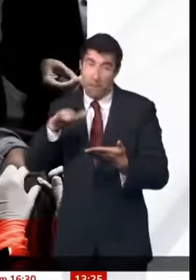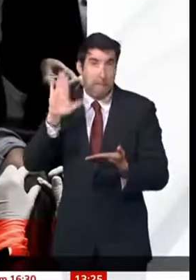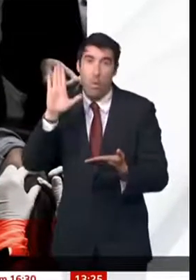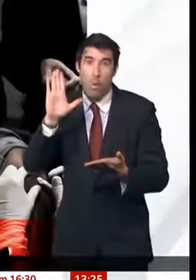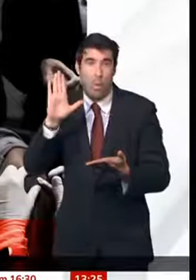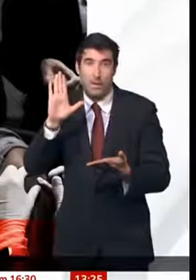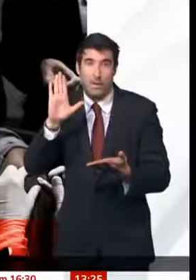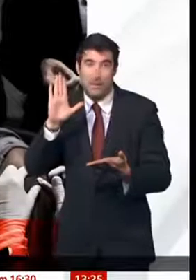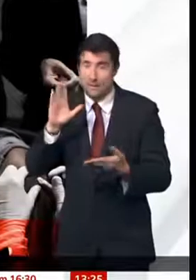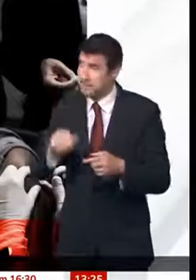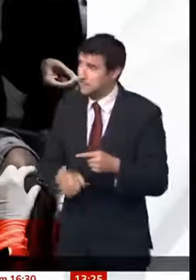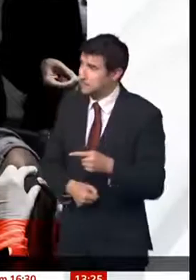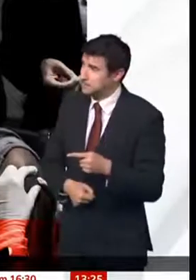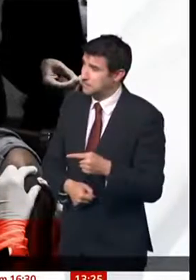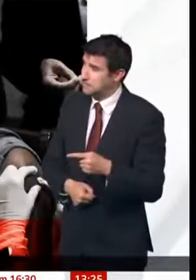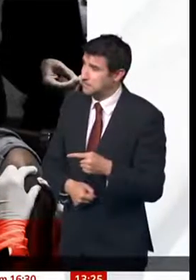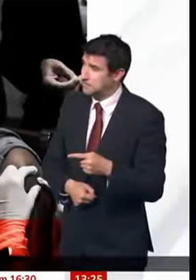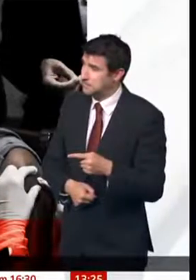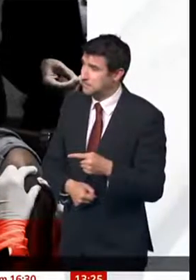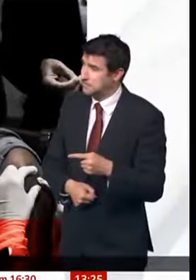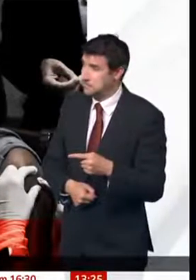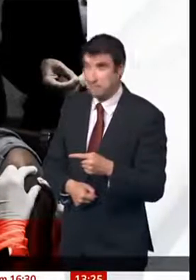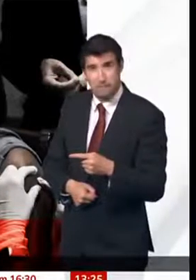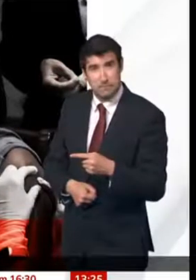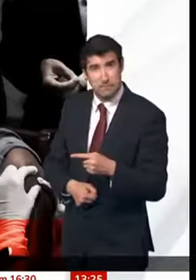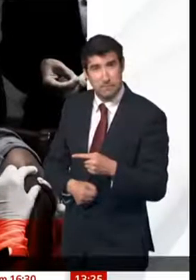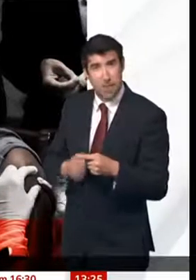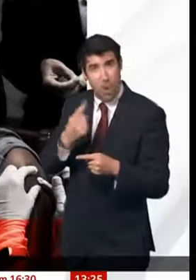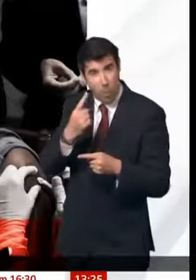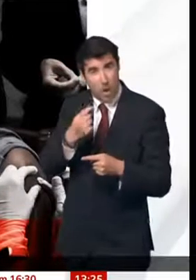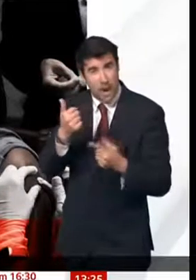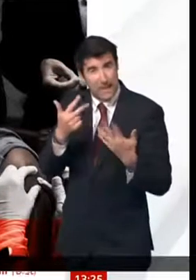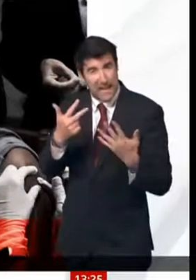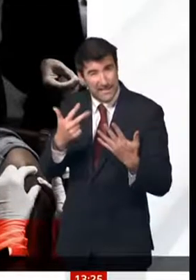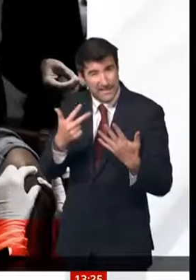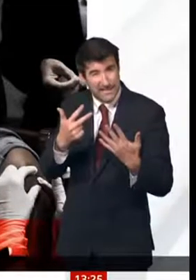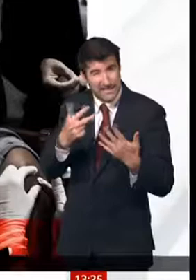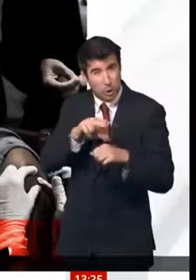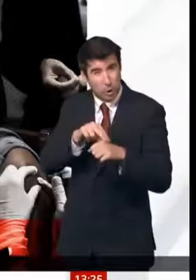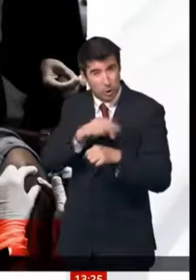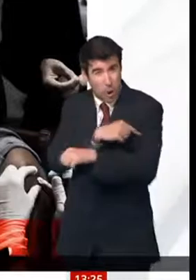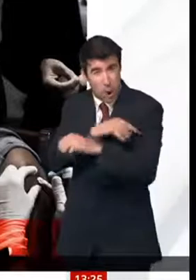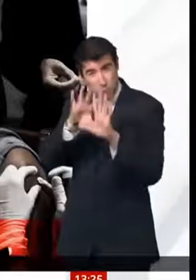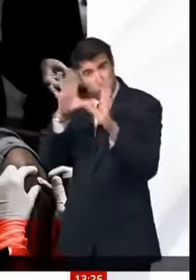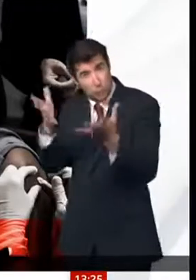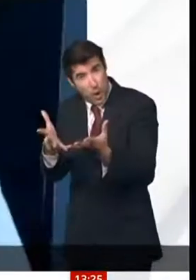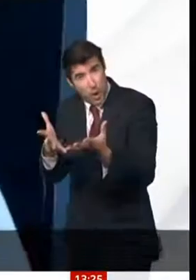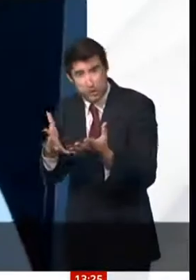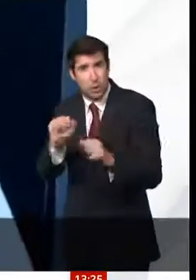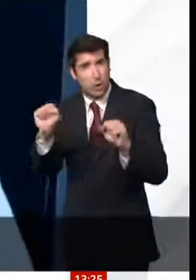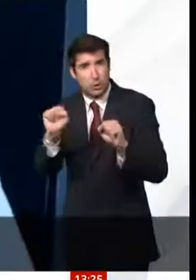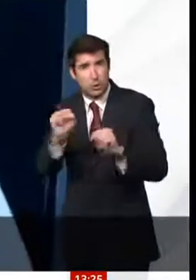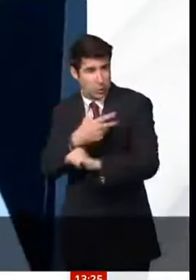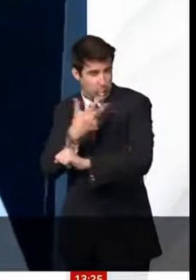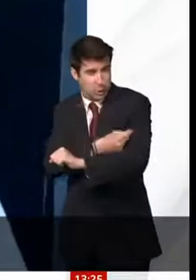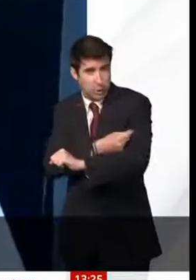available, only 1 in 8 globally have been fully vaccinated, and the vast majority of them are in richer nations.